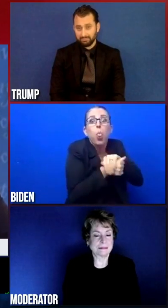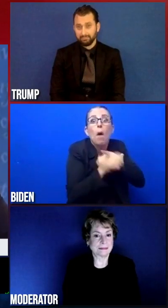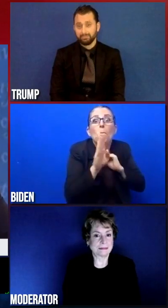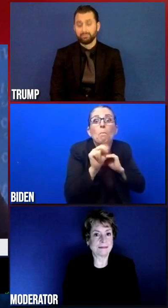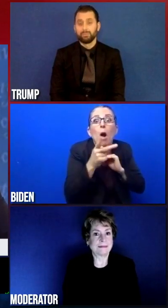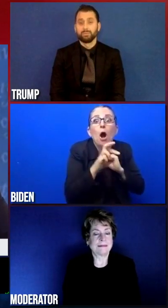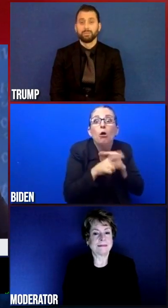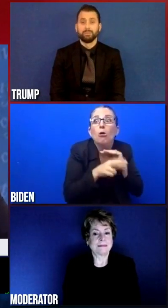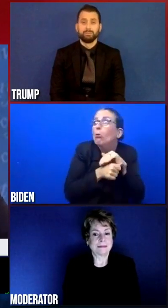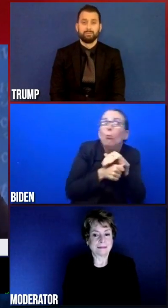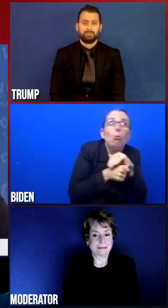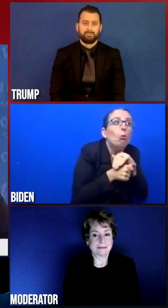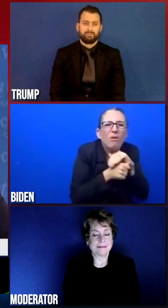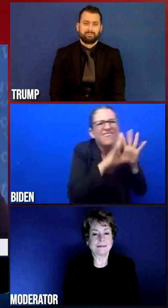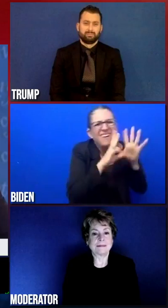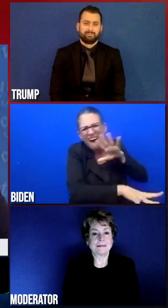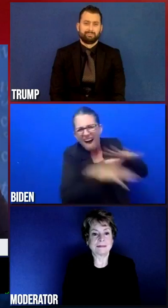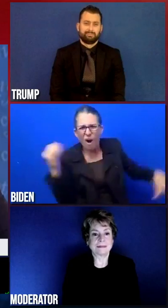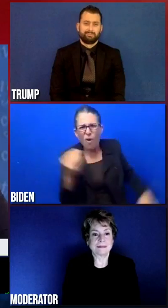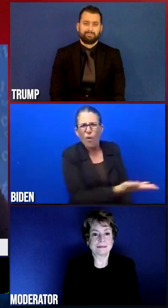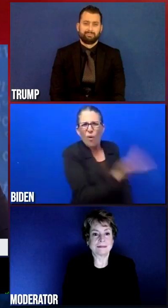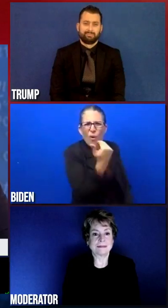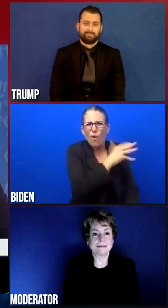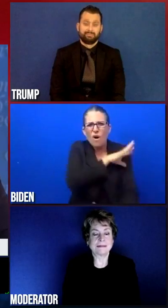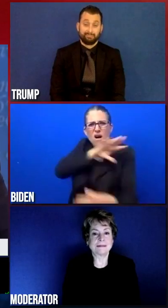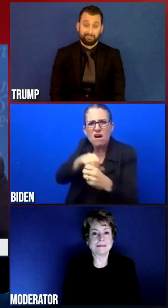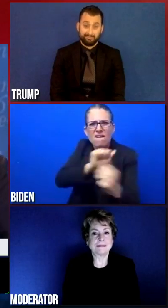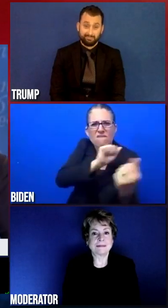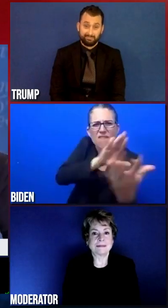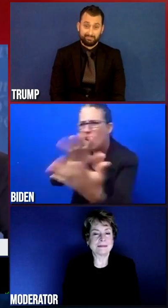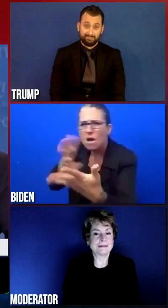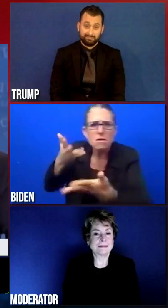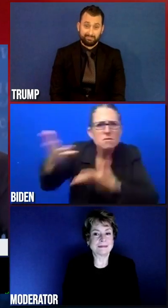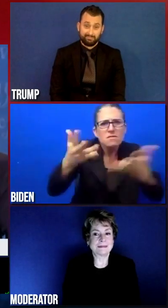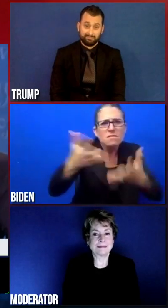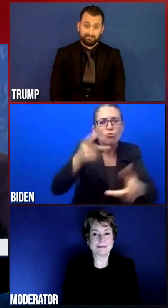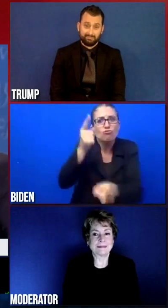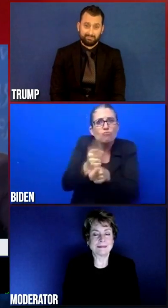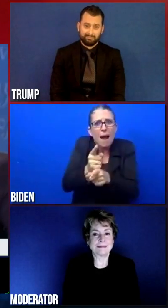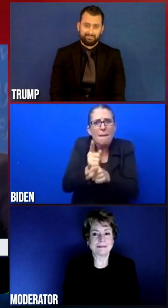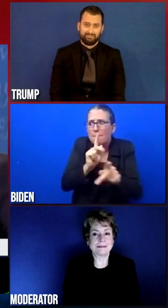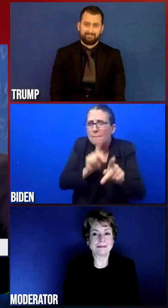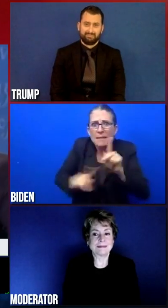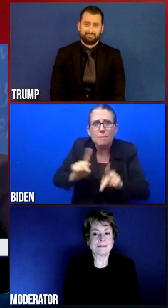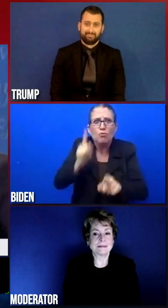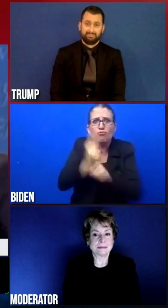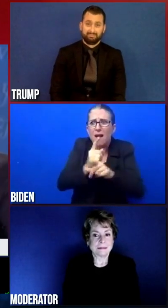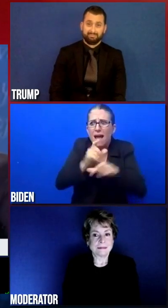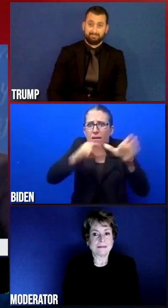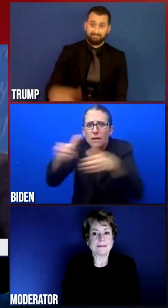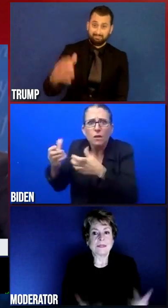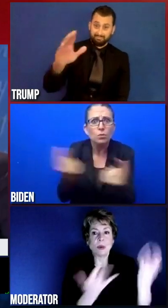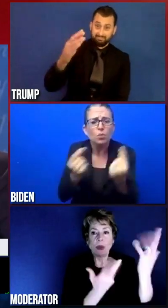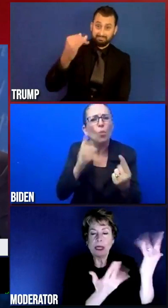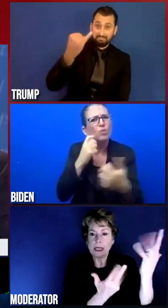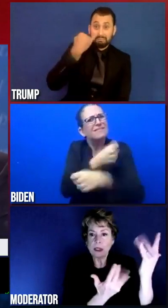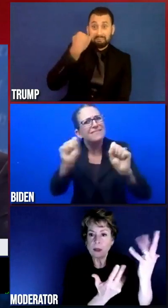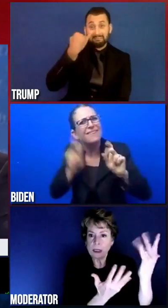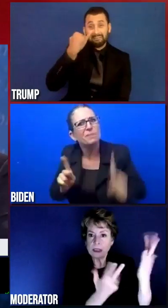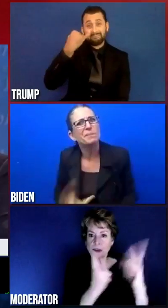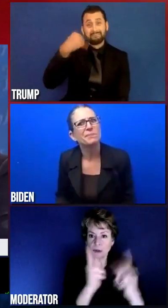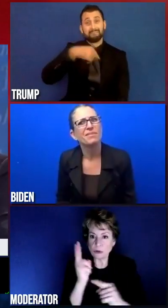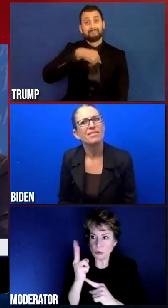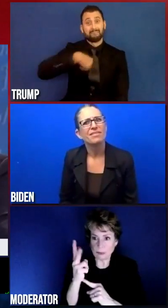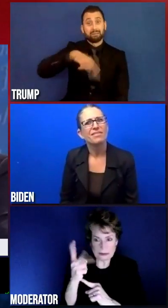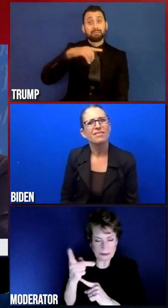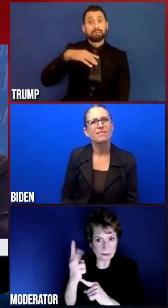fund what needs to be done now to save lives. So if we would have listened to you. You have 2 minutes, sir. If we would have listened to